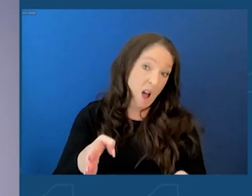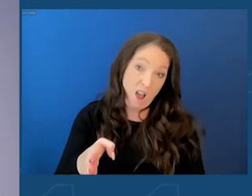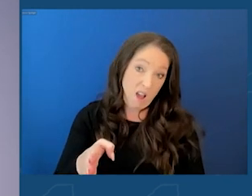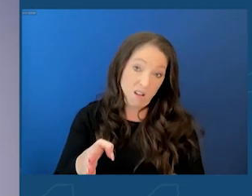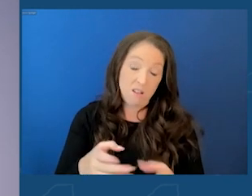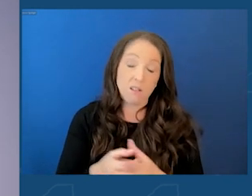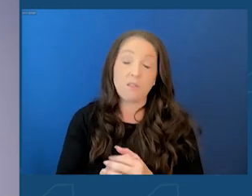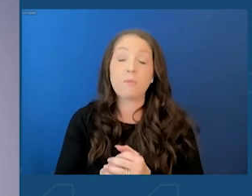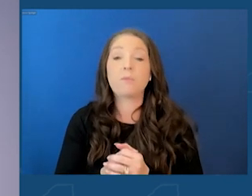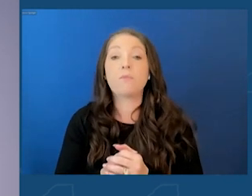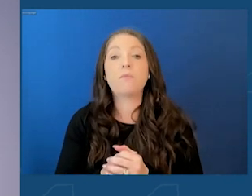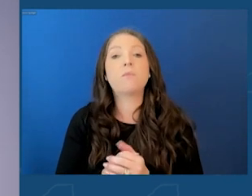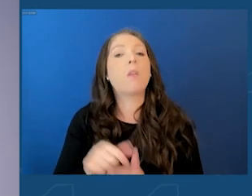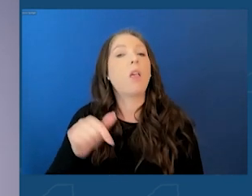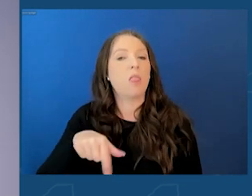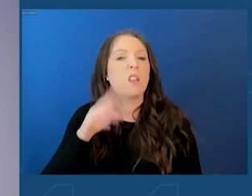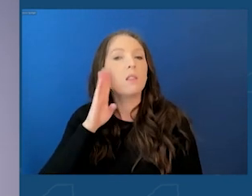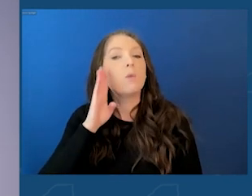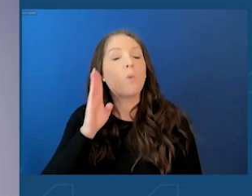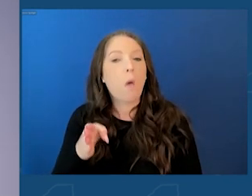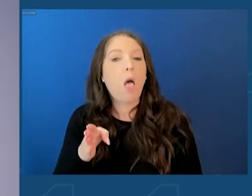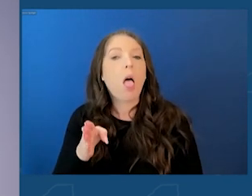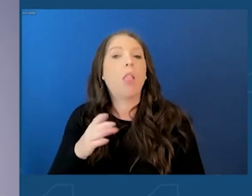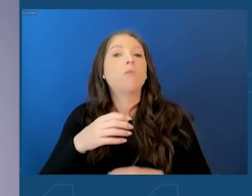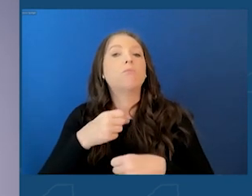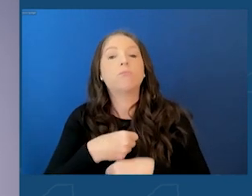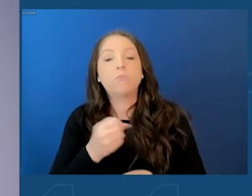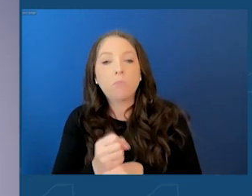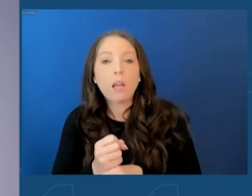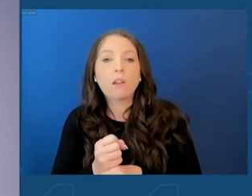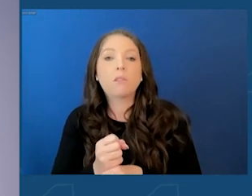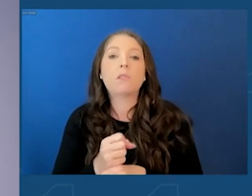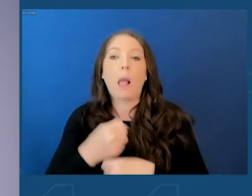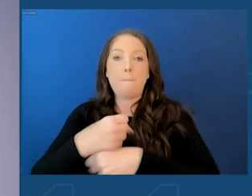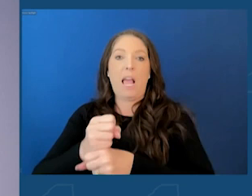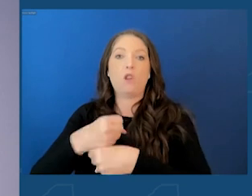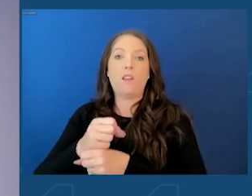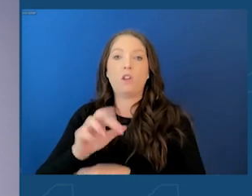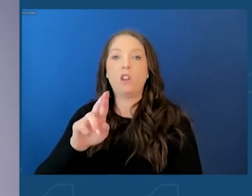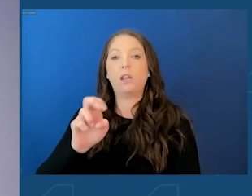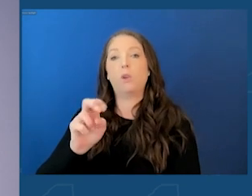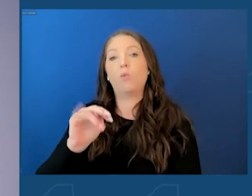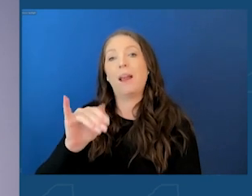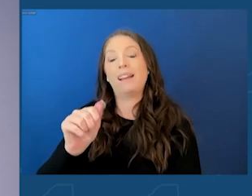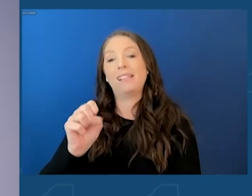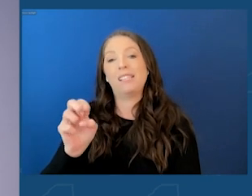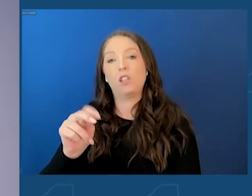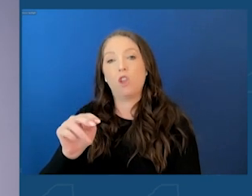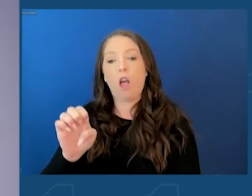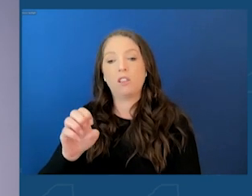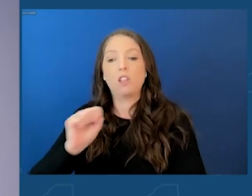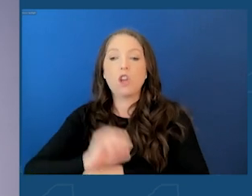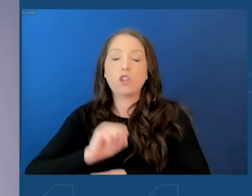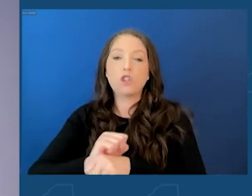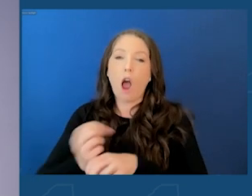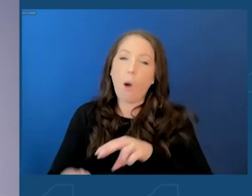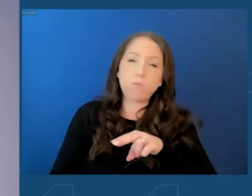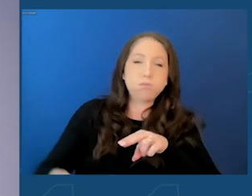was going to produce a manufacturing renaissance and a jobs boom all across the